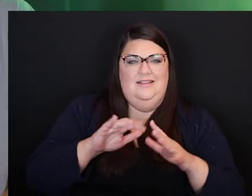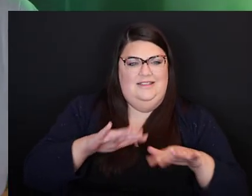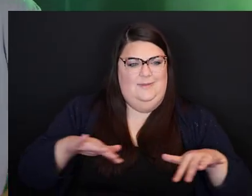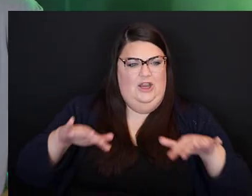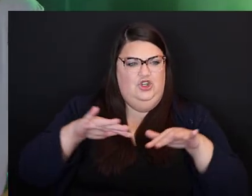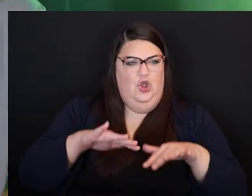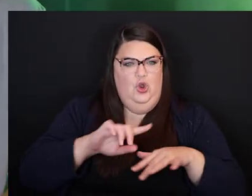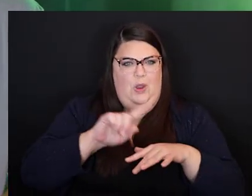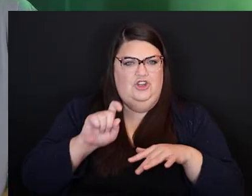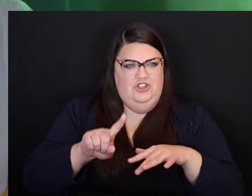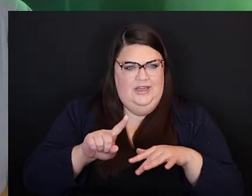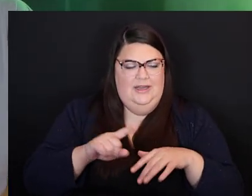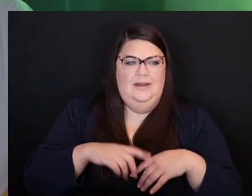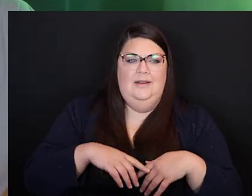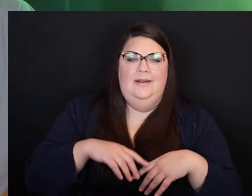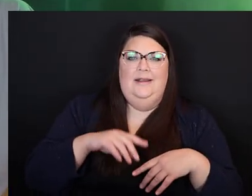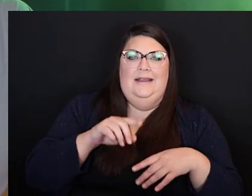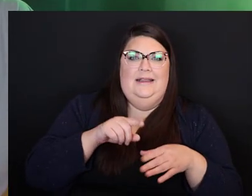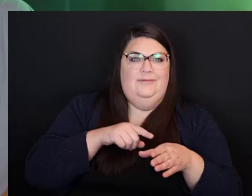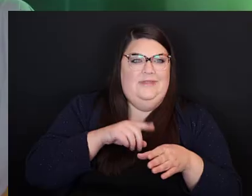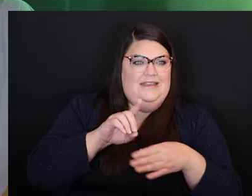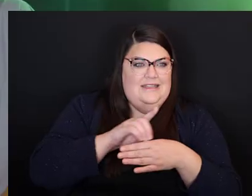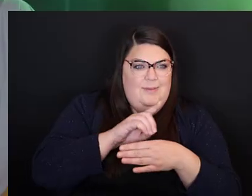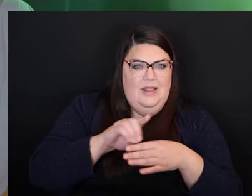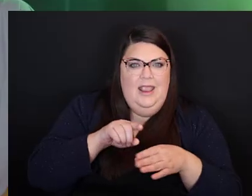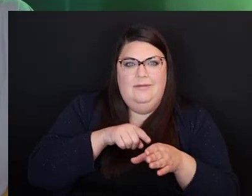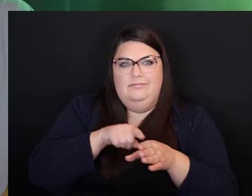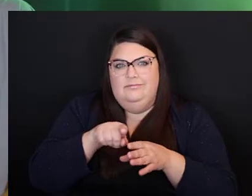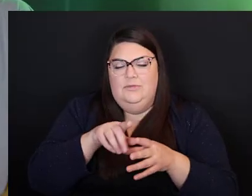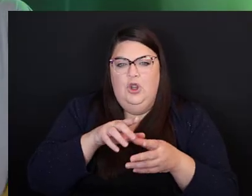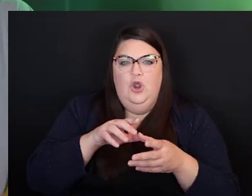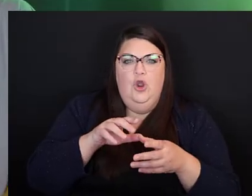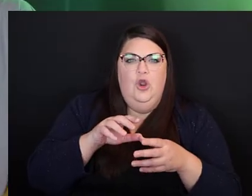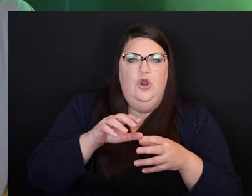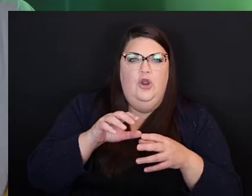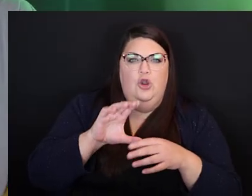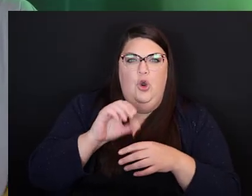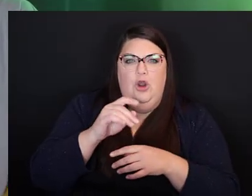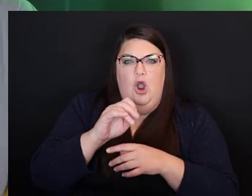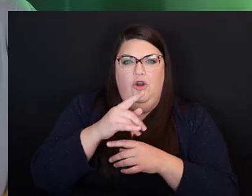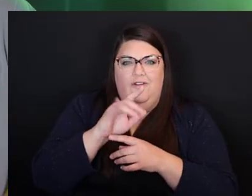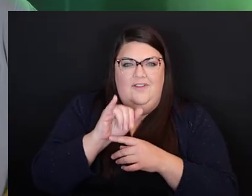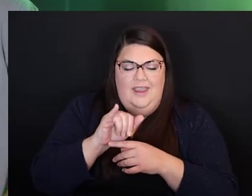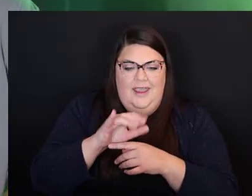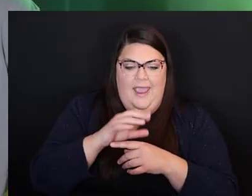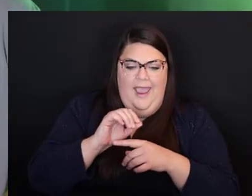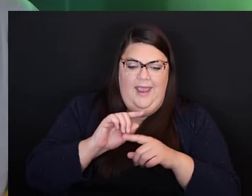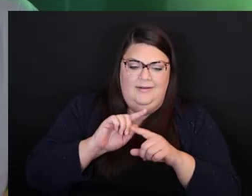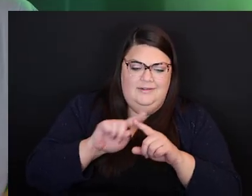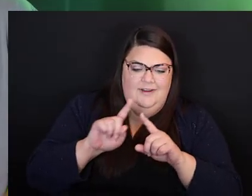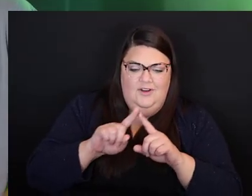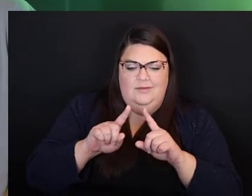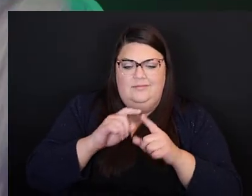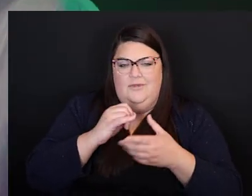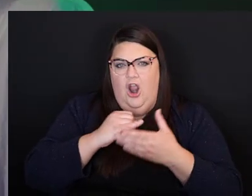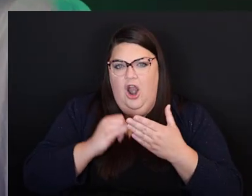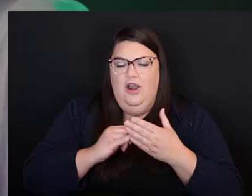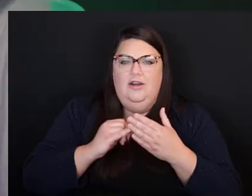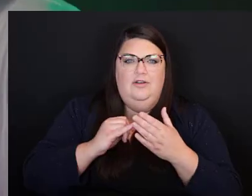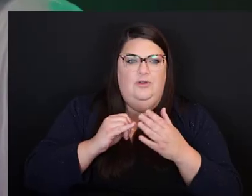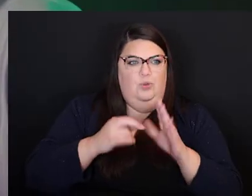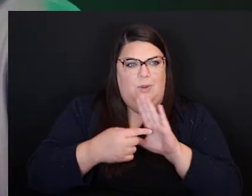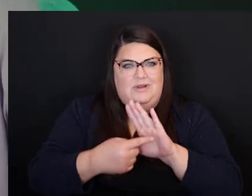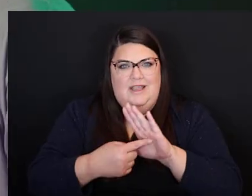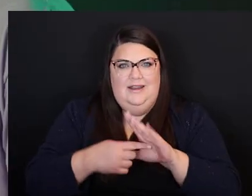And that's a spatial question, a question of discipline, choreography, and its relationship to other artistic disciplines represented in the museum. And the